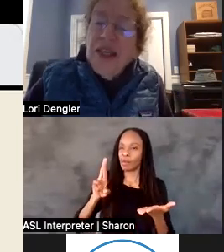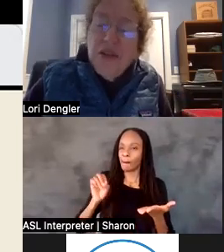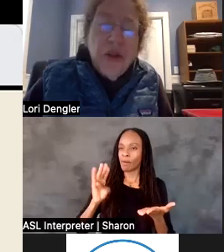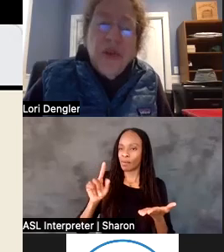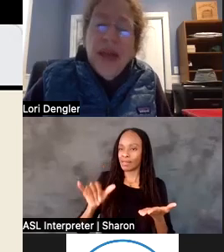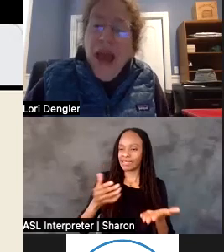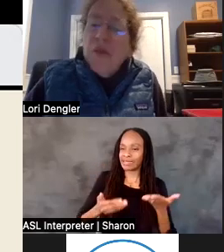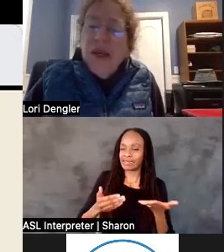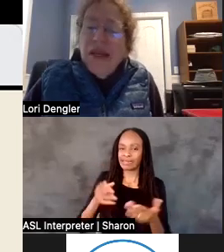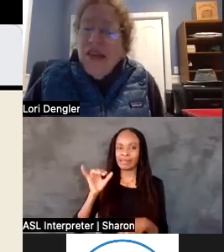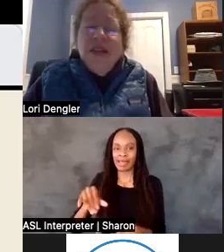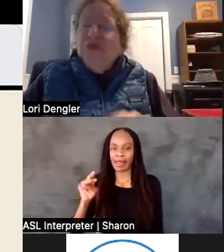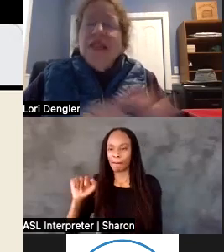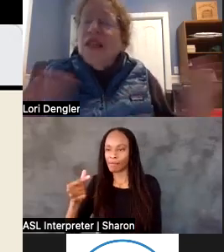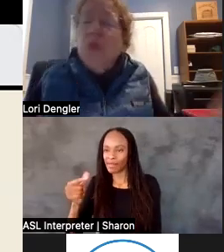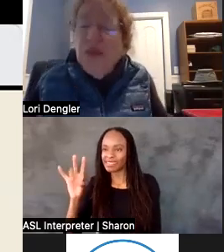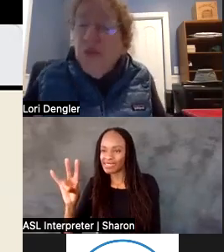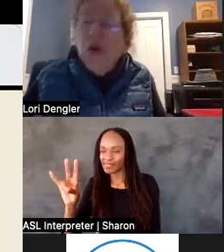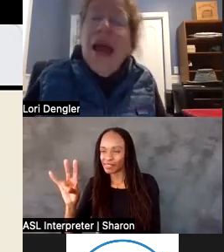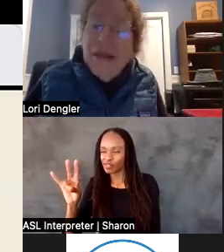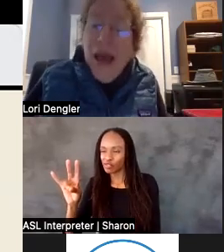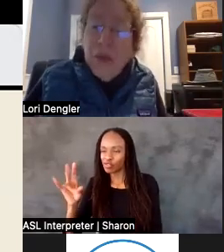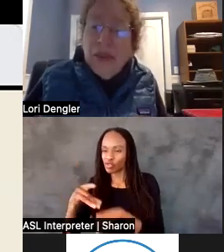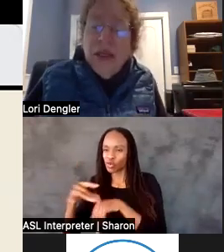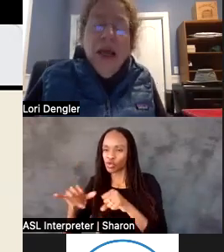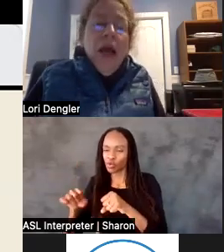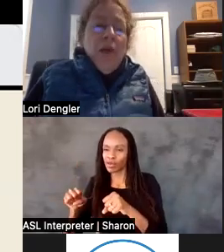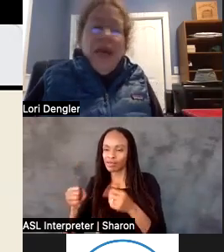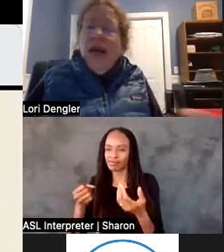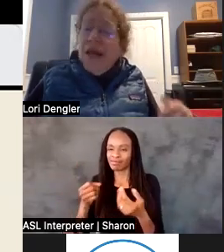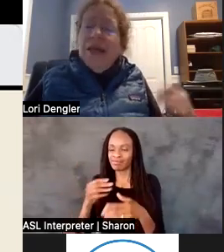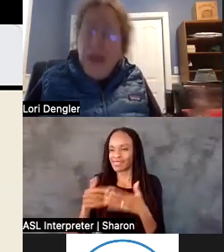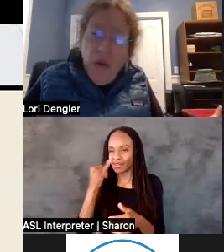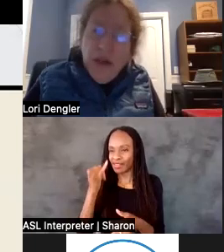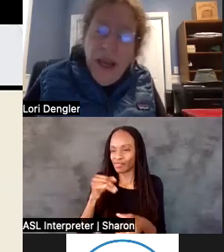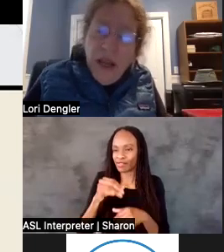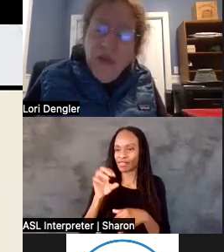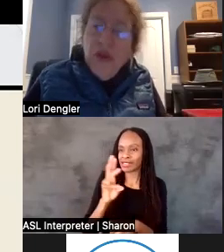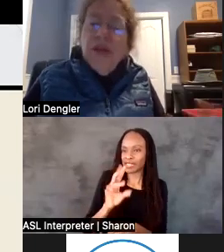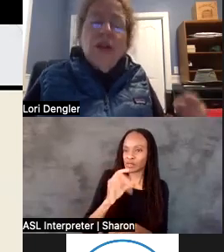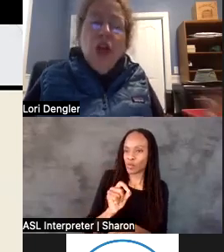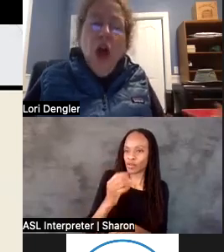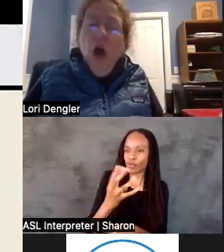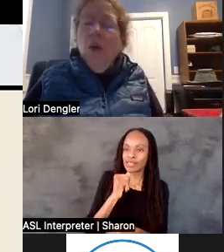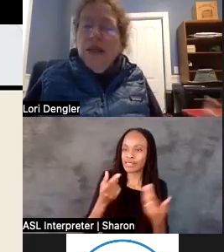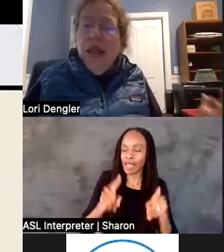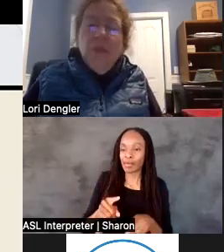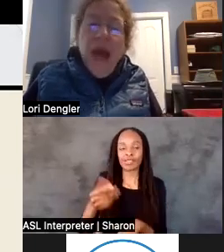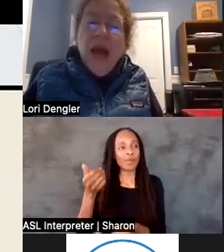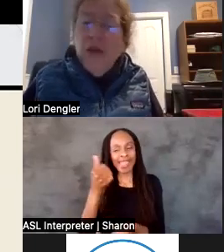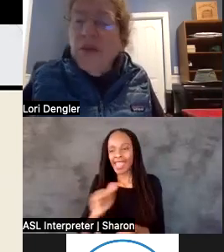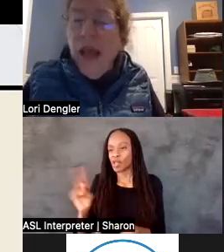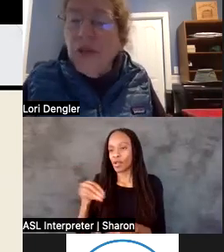magnitude 7 earthquake happening even if the 6.4 hadn't happened. Because anywhere in California, there is always